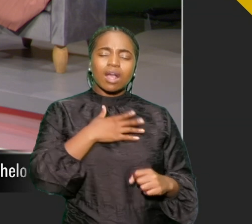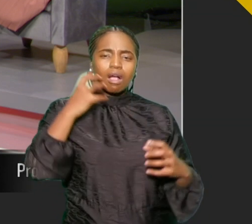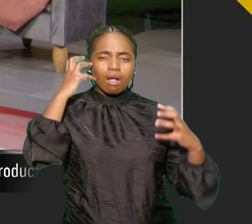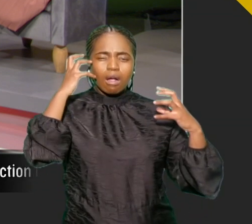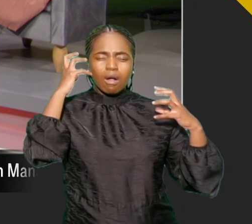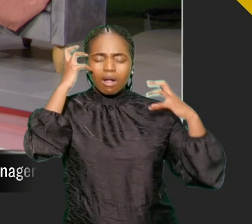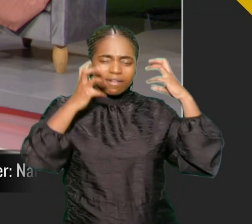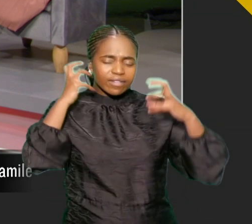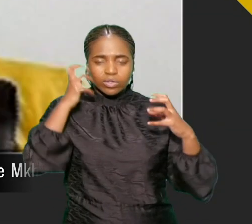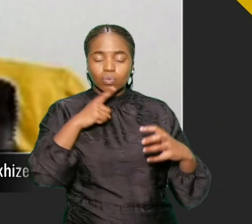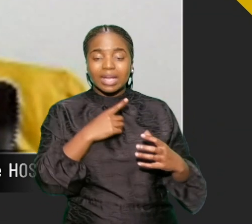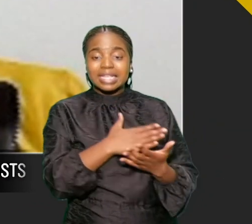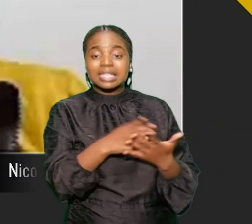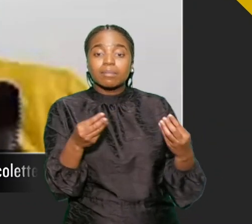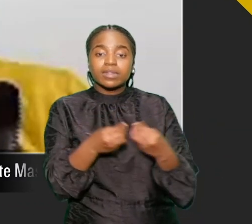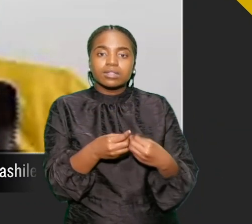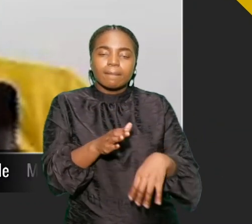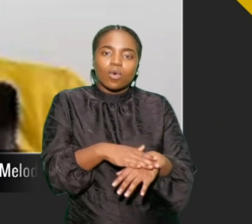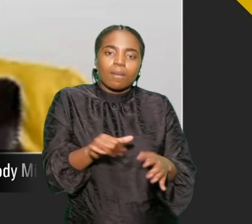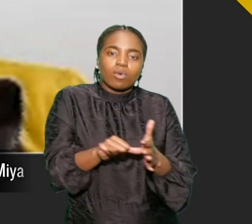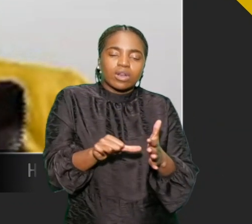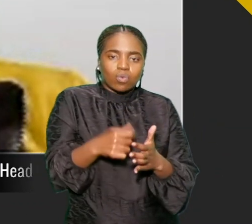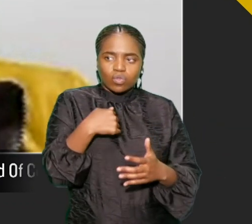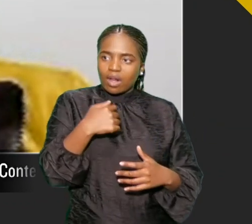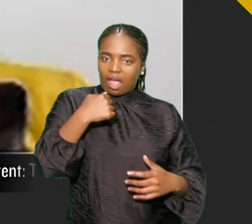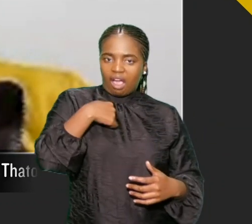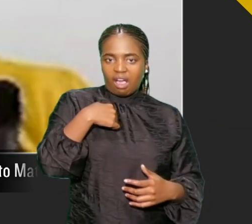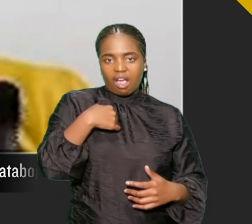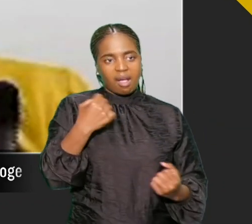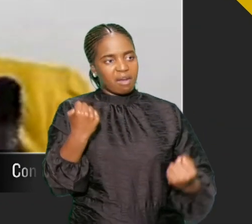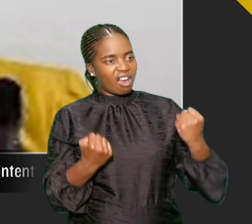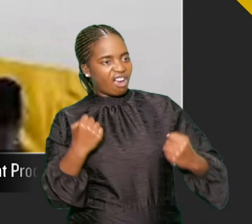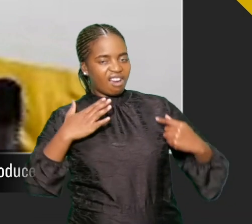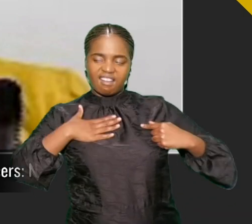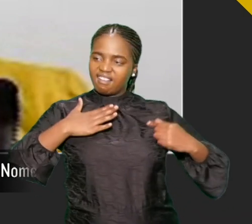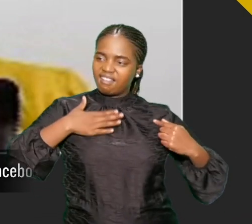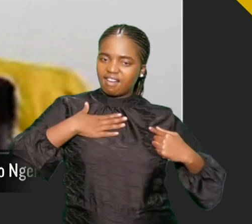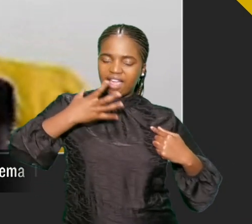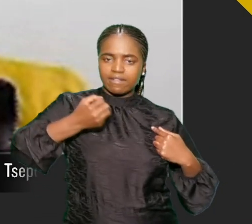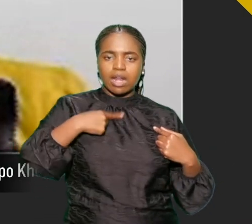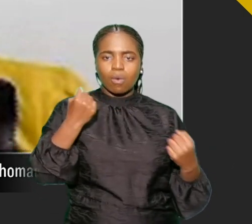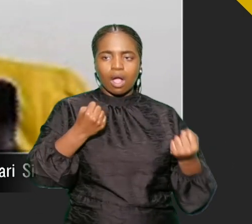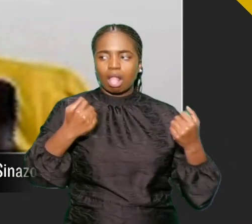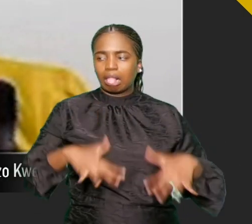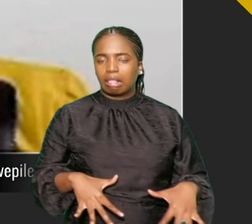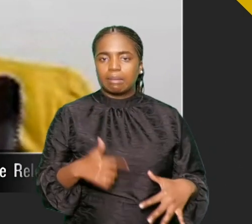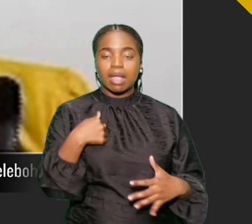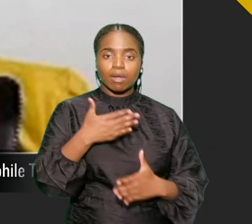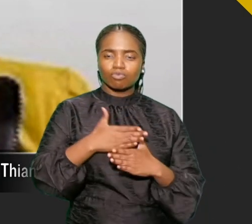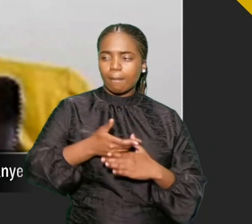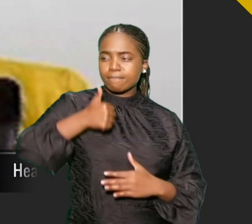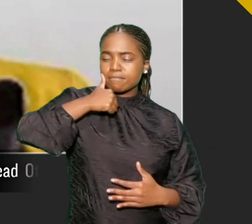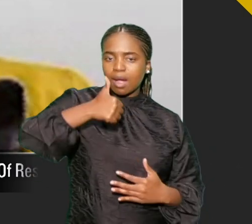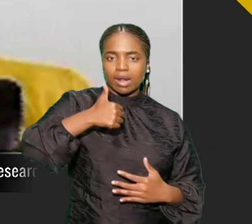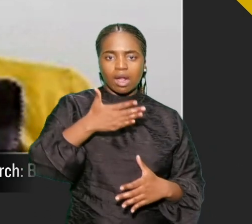maybe other things more important. We thought maybe we were the car. We thought maybe we were the job. We thought maybe we were the salary or the money.